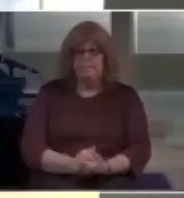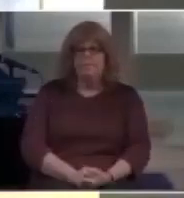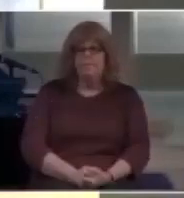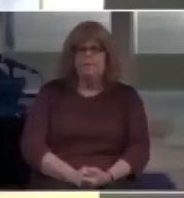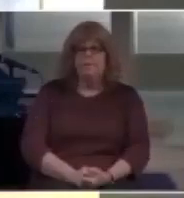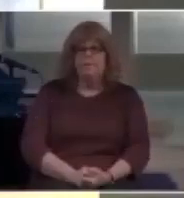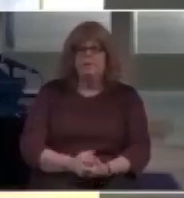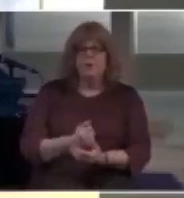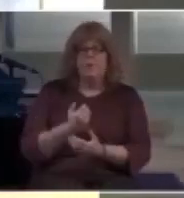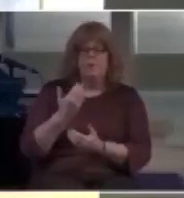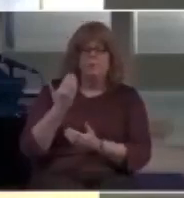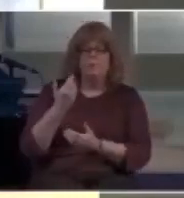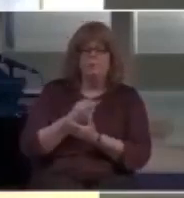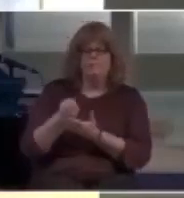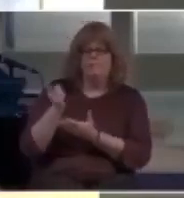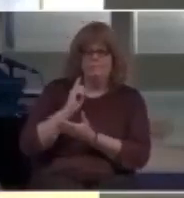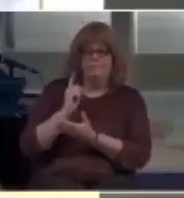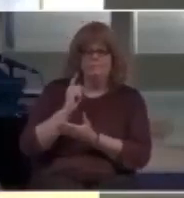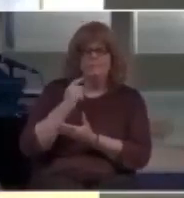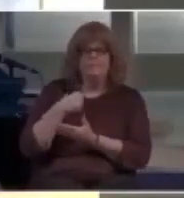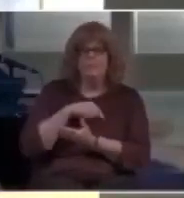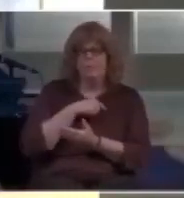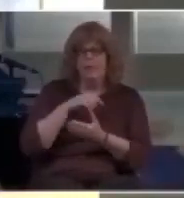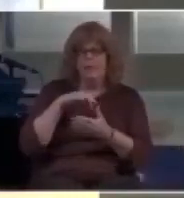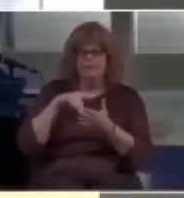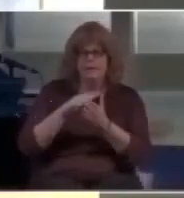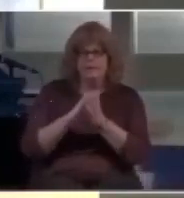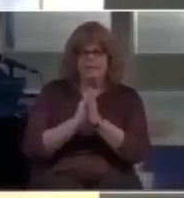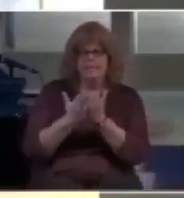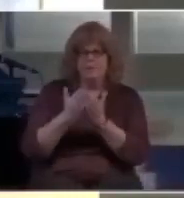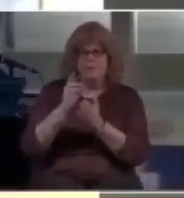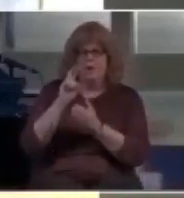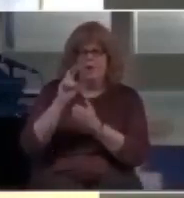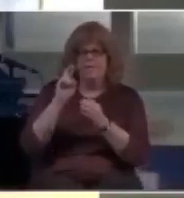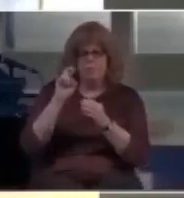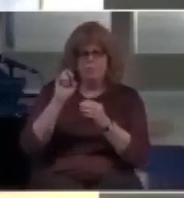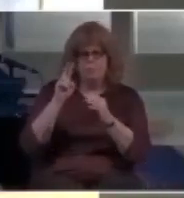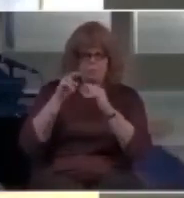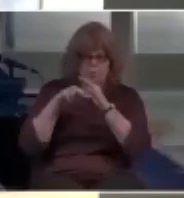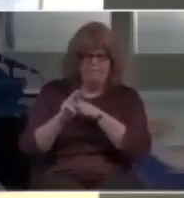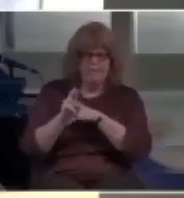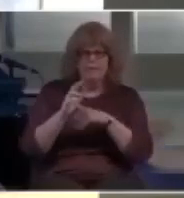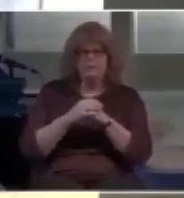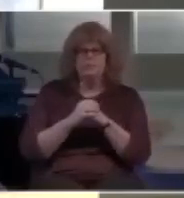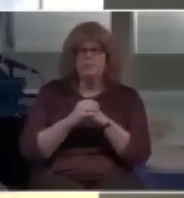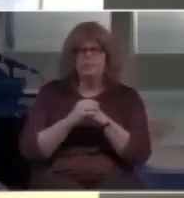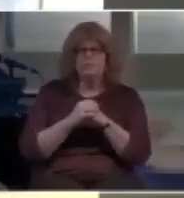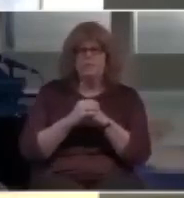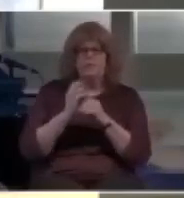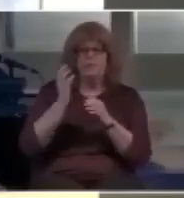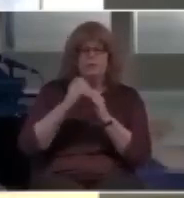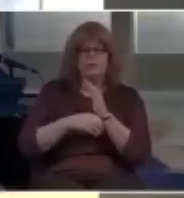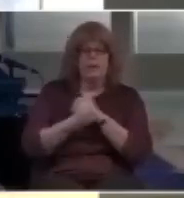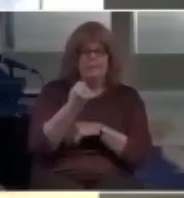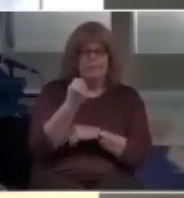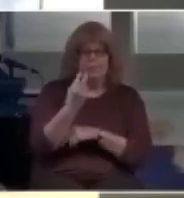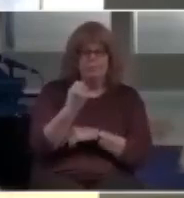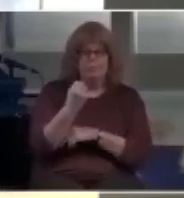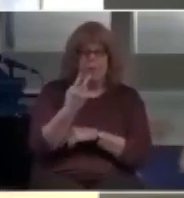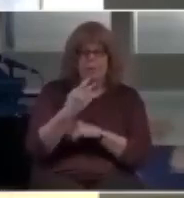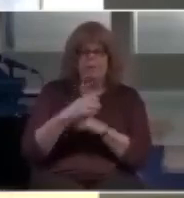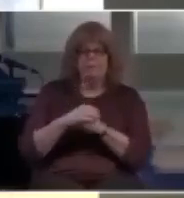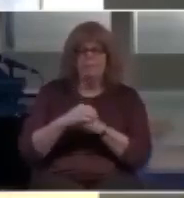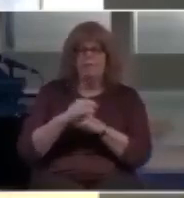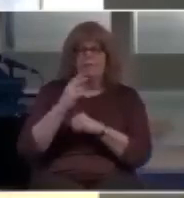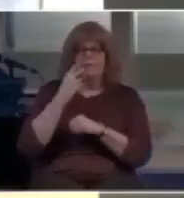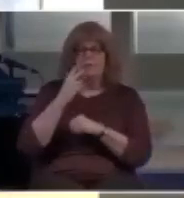And so last time we were in the book of Revelation, and we were looking at chapter 12, and we